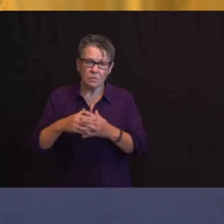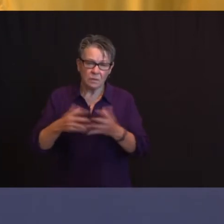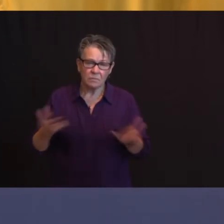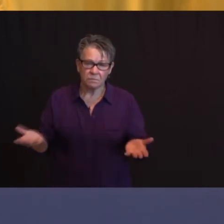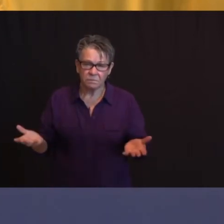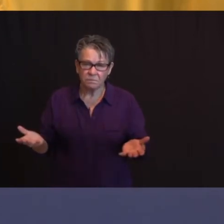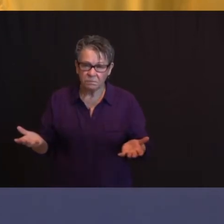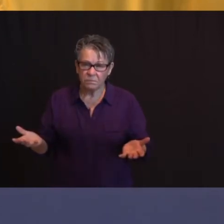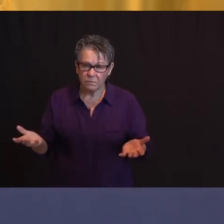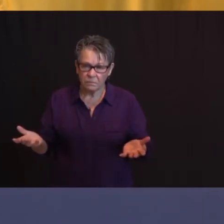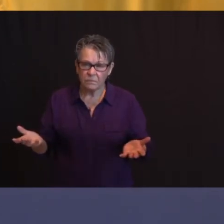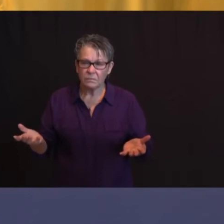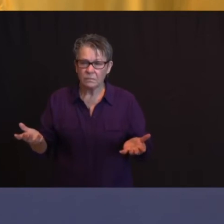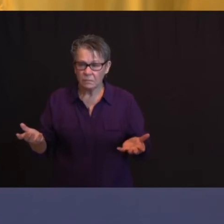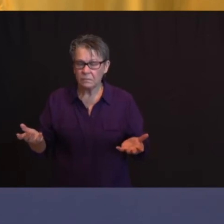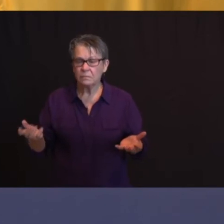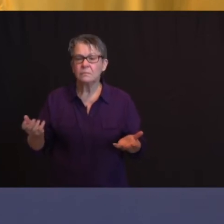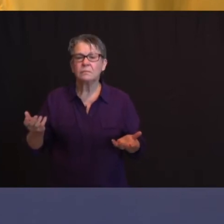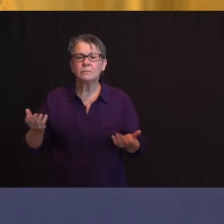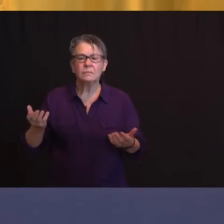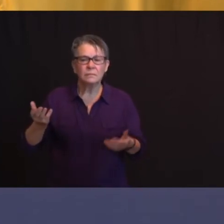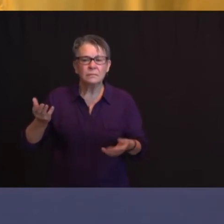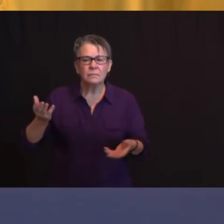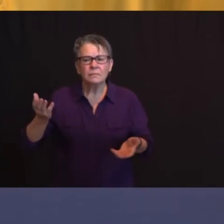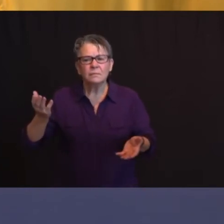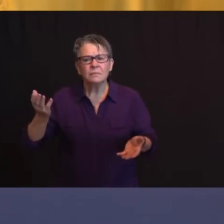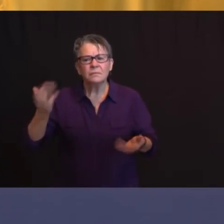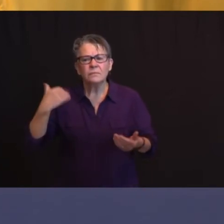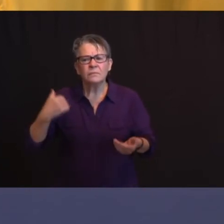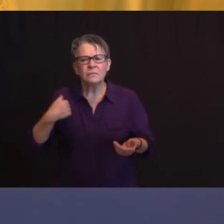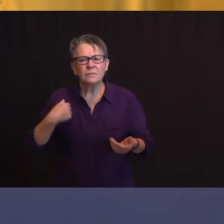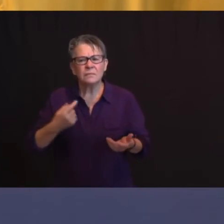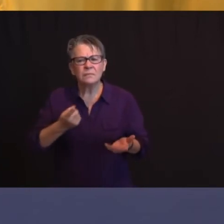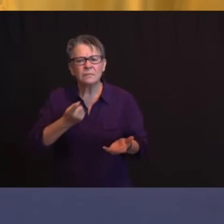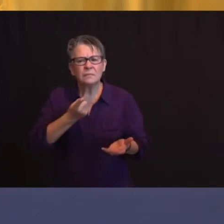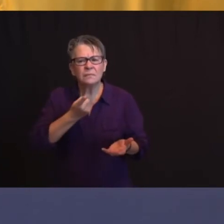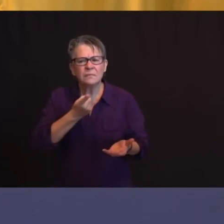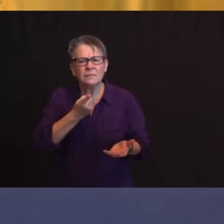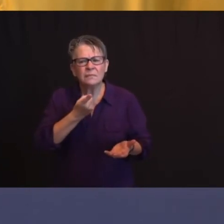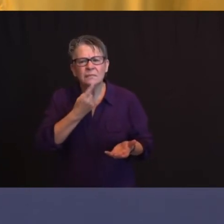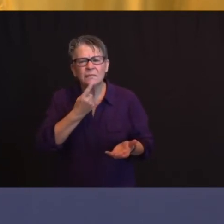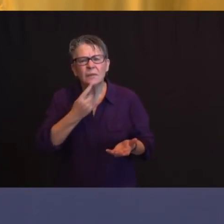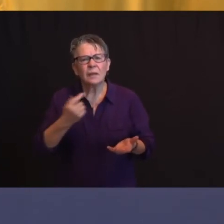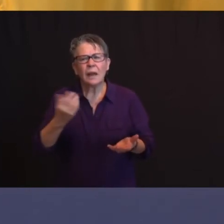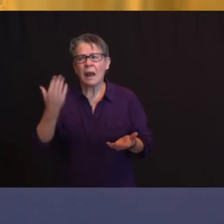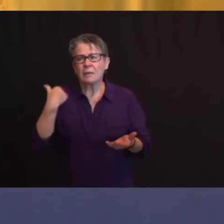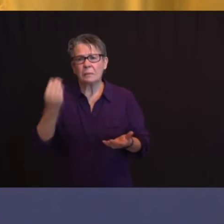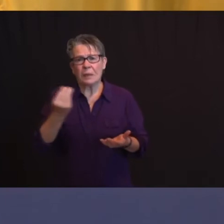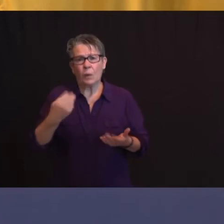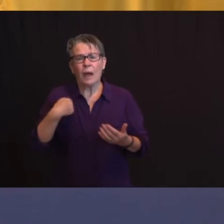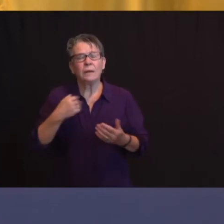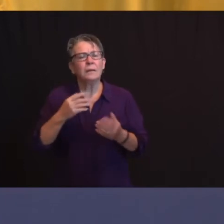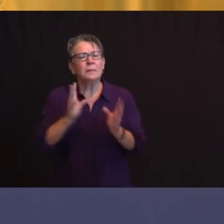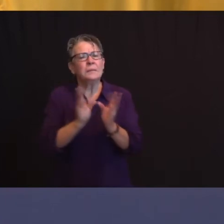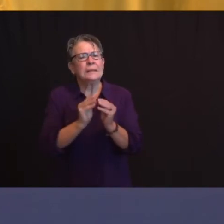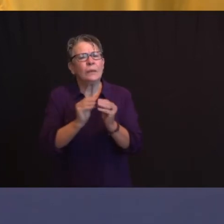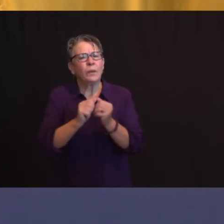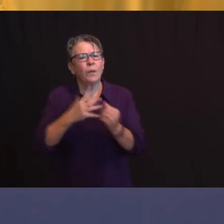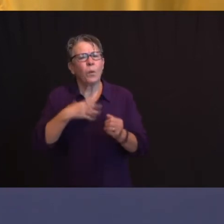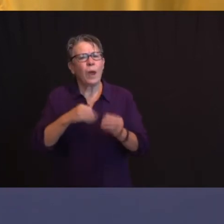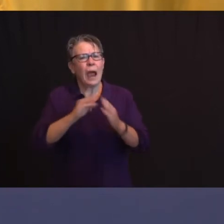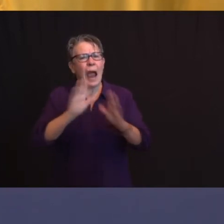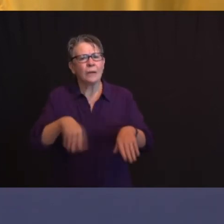we had a White House VTC right afterward, and the three of us and a few others participated. I thought it was a good discussion